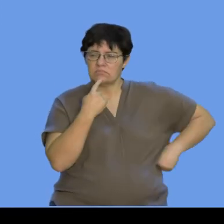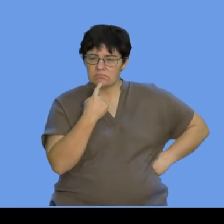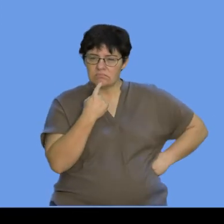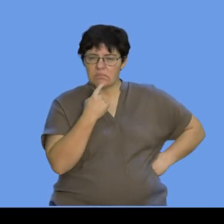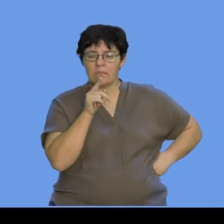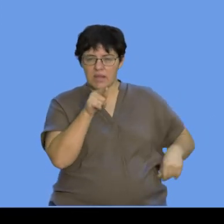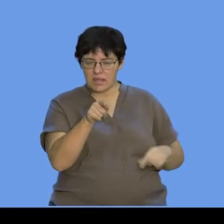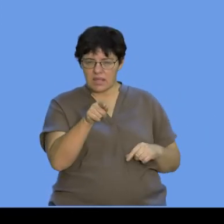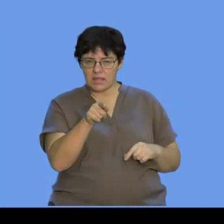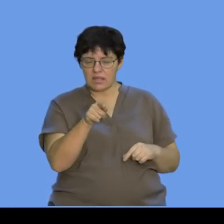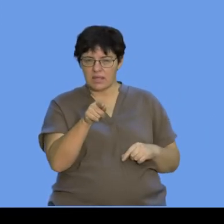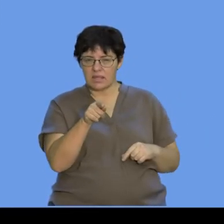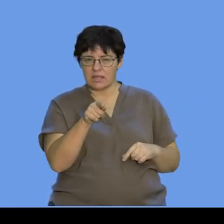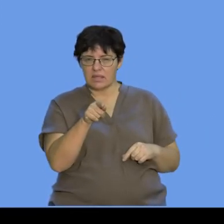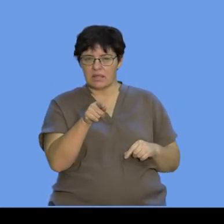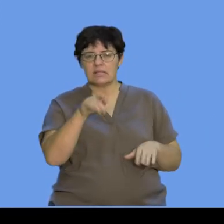things to therefore be